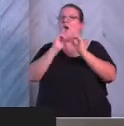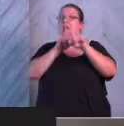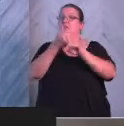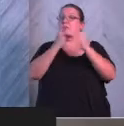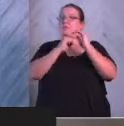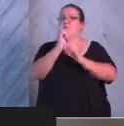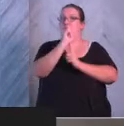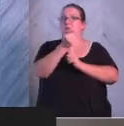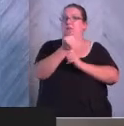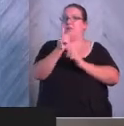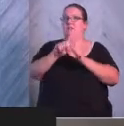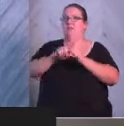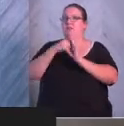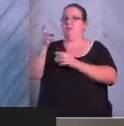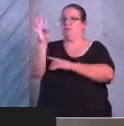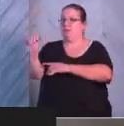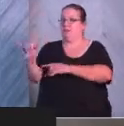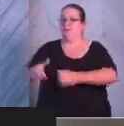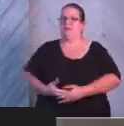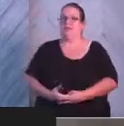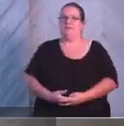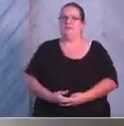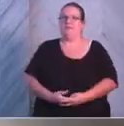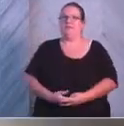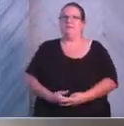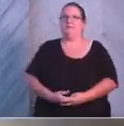minute, starting with Shelley.